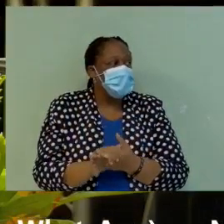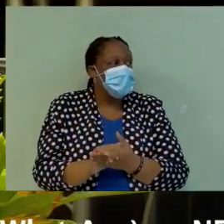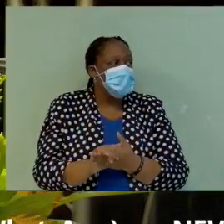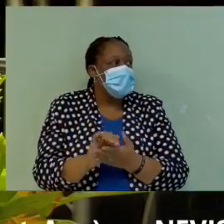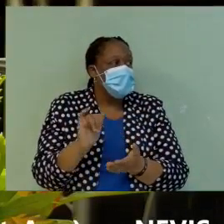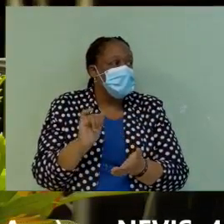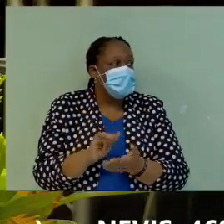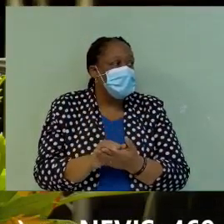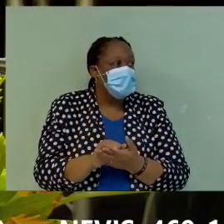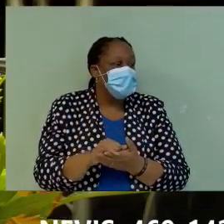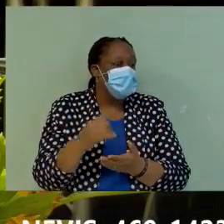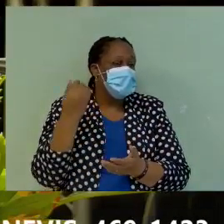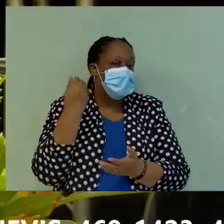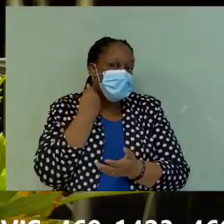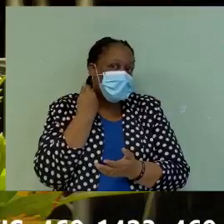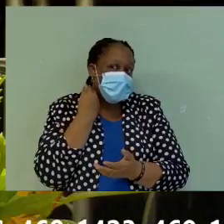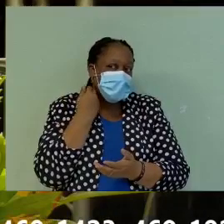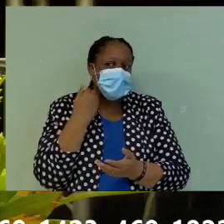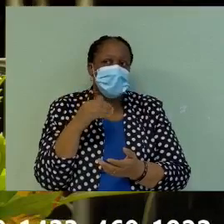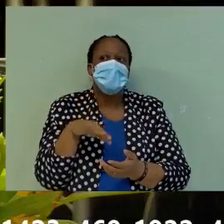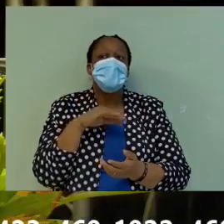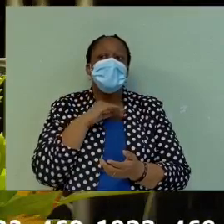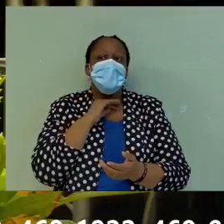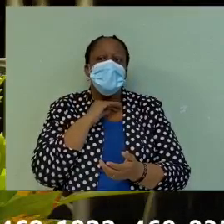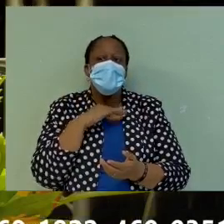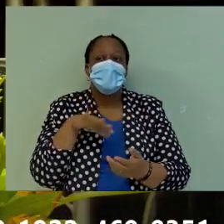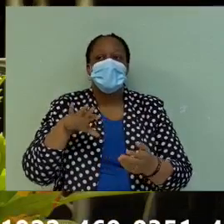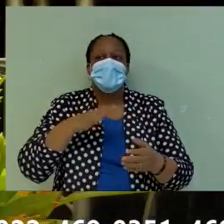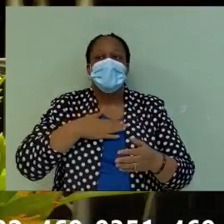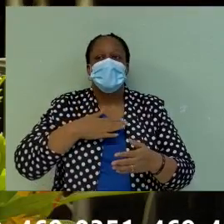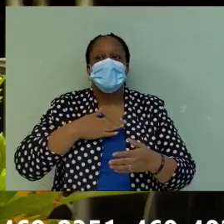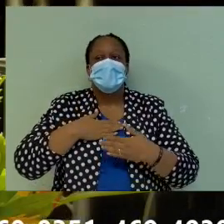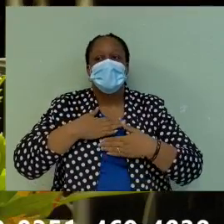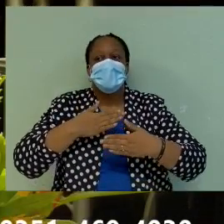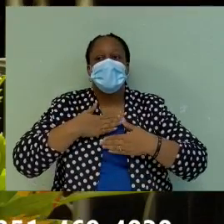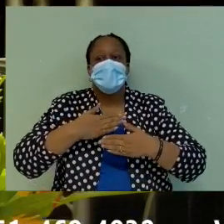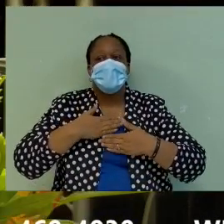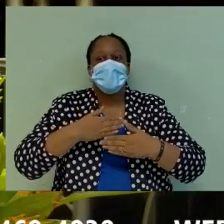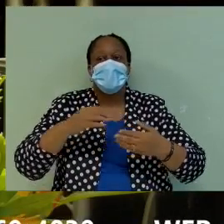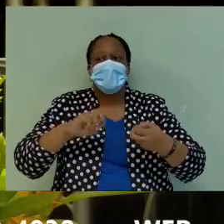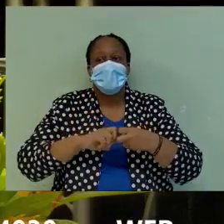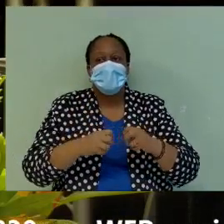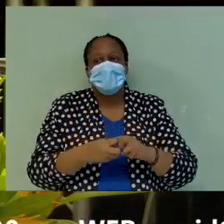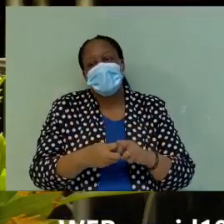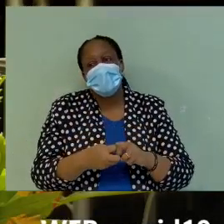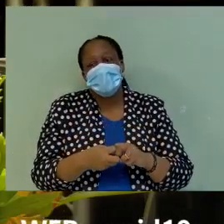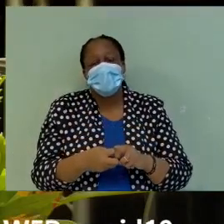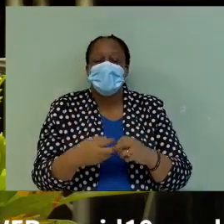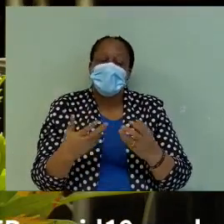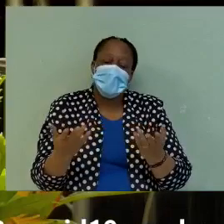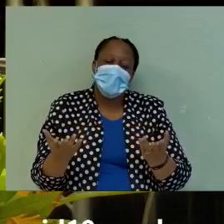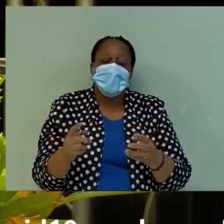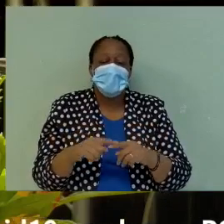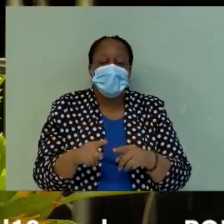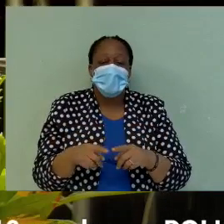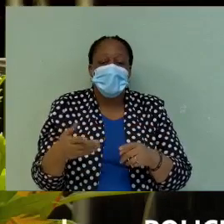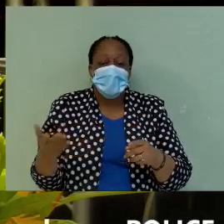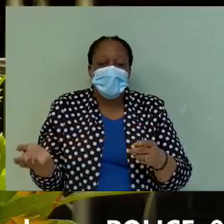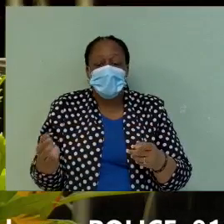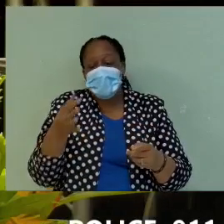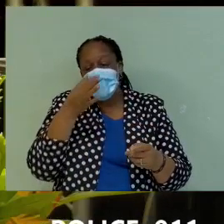with COVID-19 symptoms or respiratory-related symptoms. These persons meet the WHO